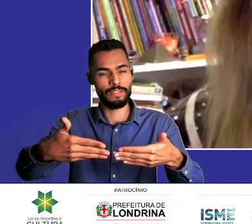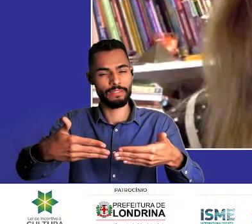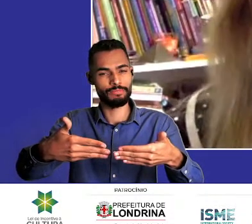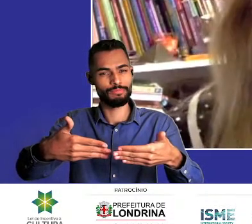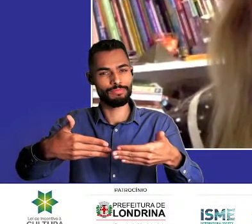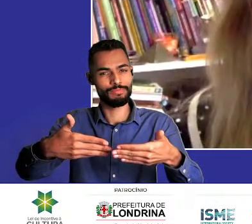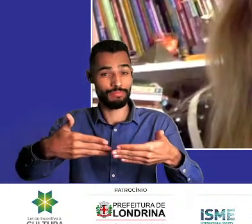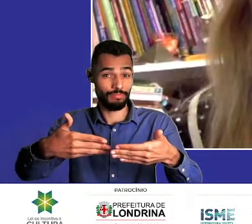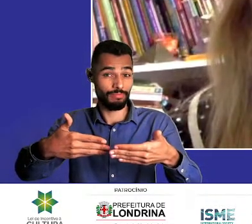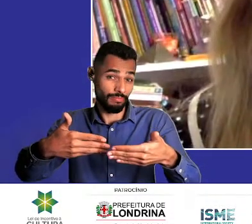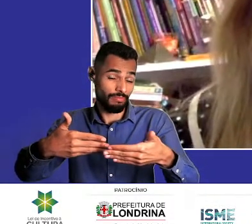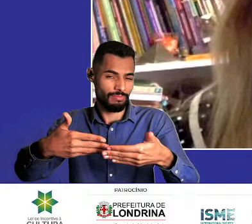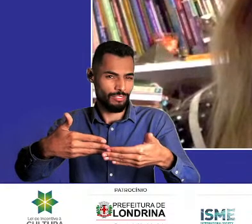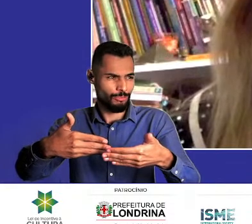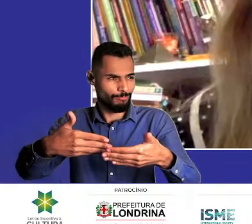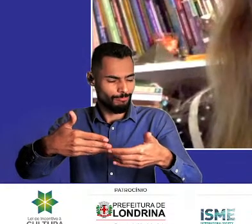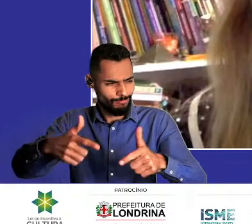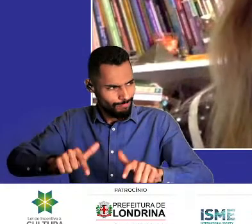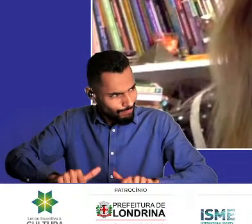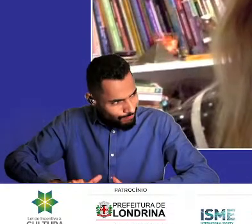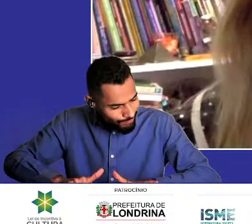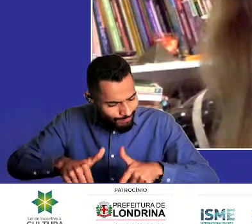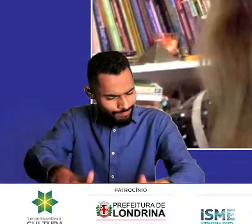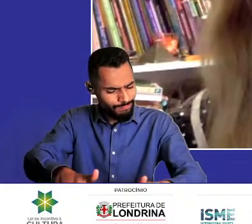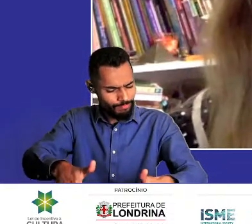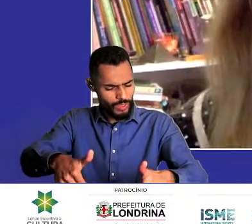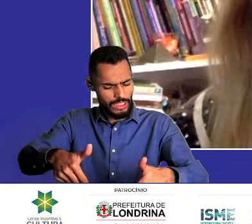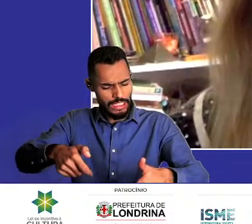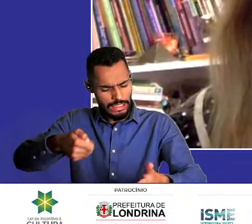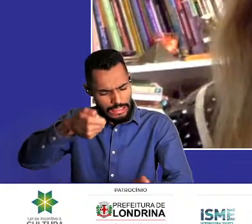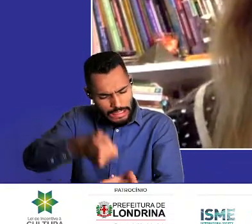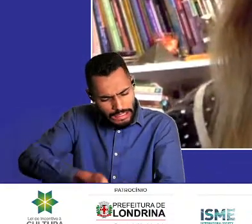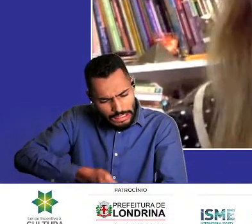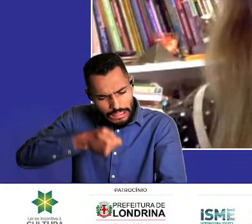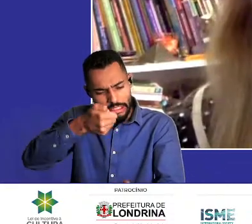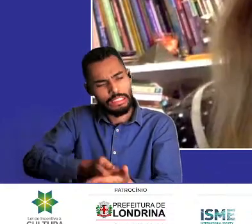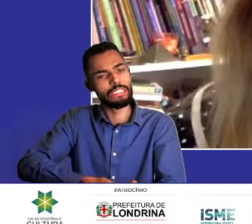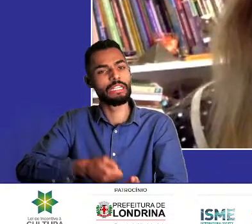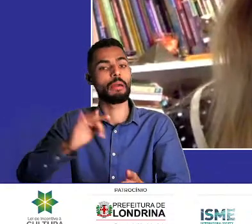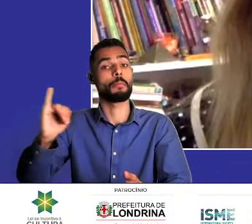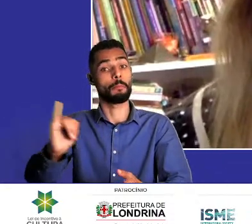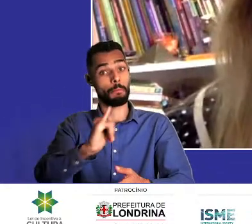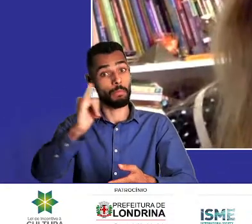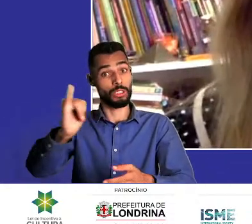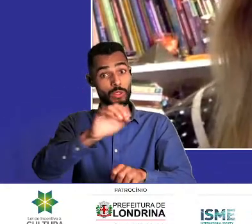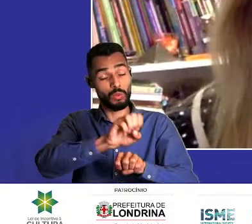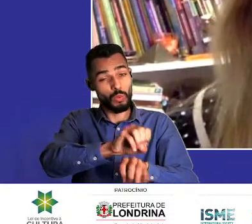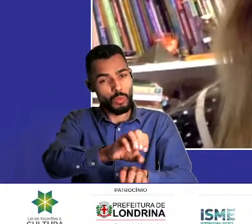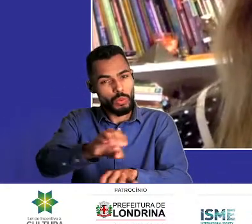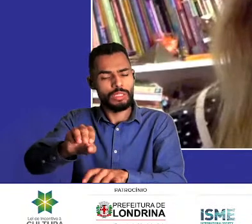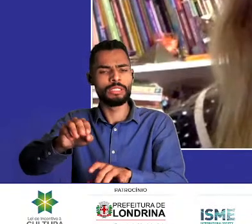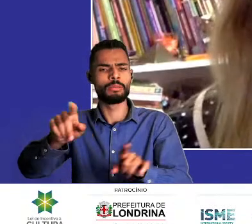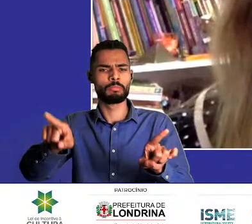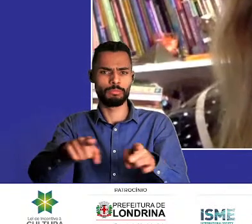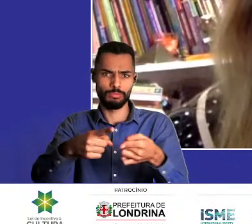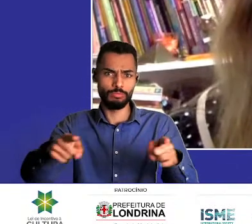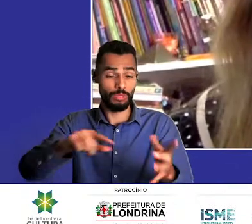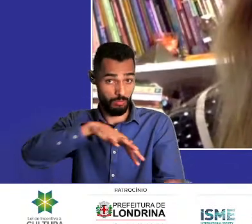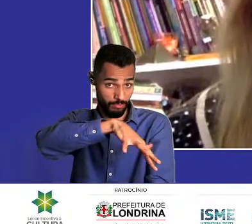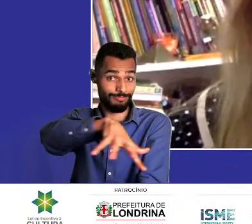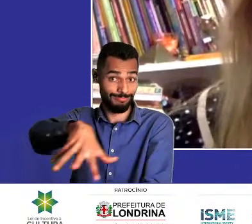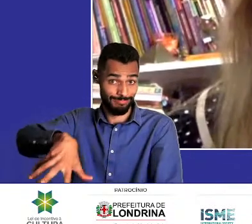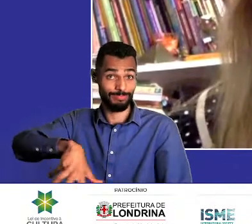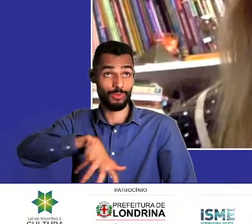of music education from various parts of the world, have a premise that the